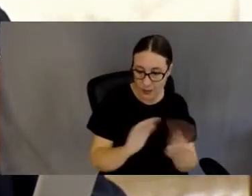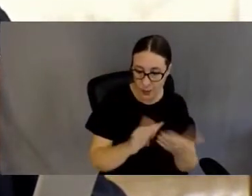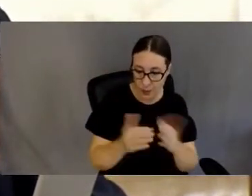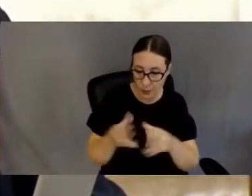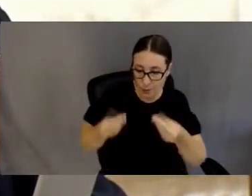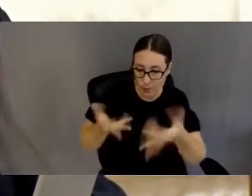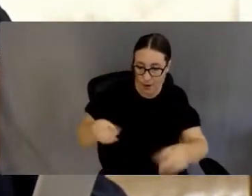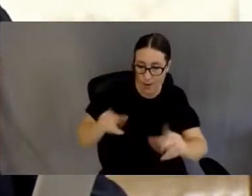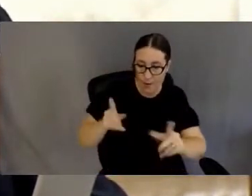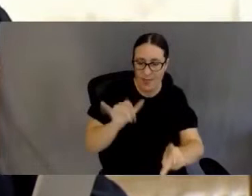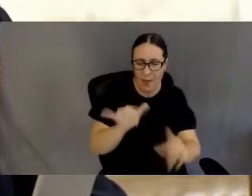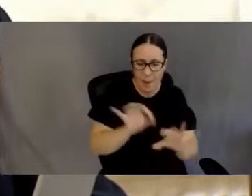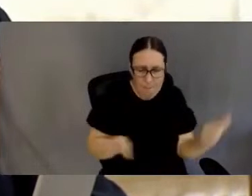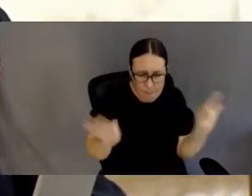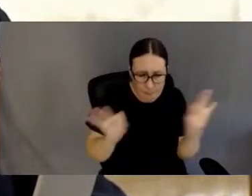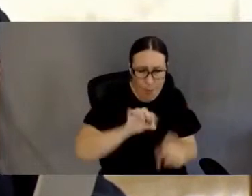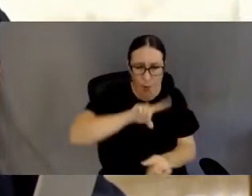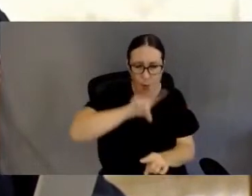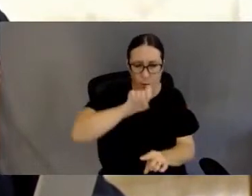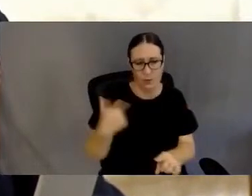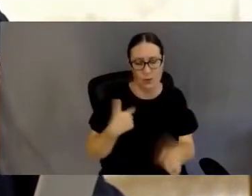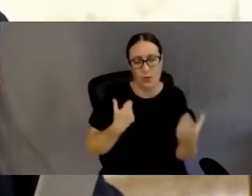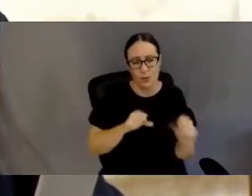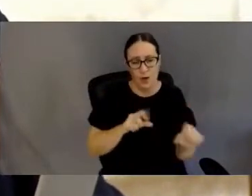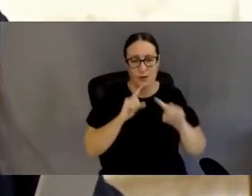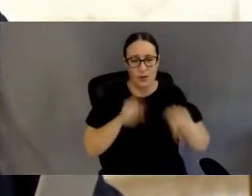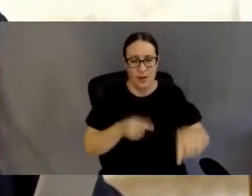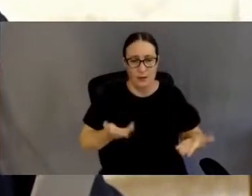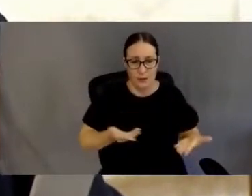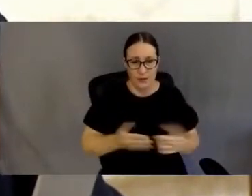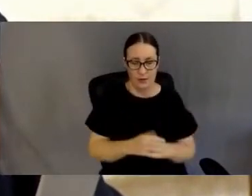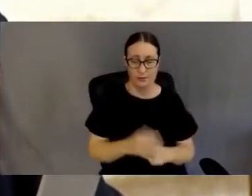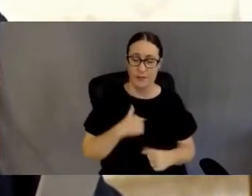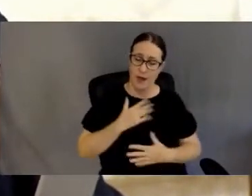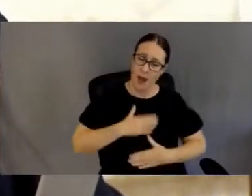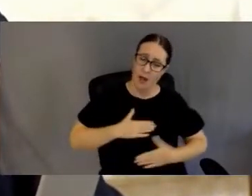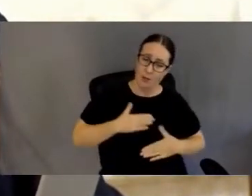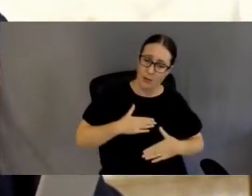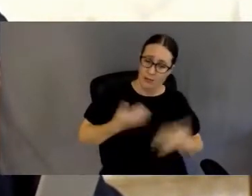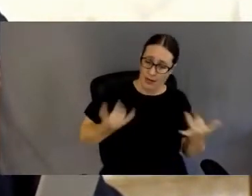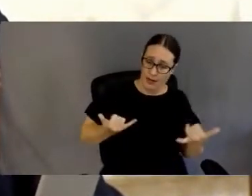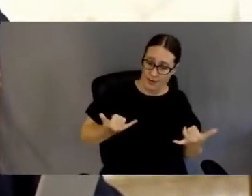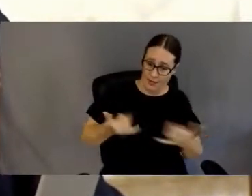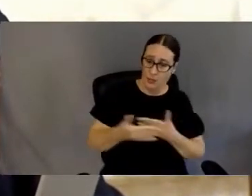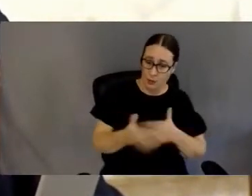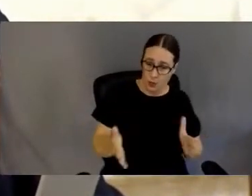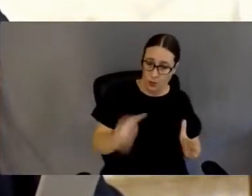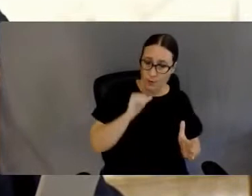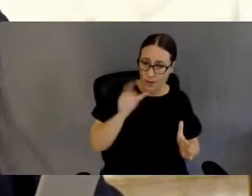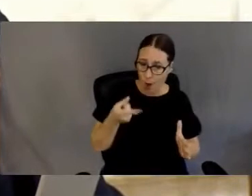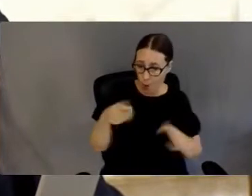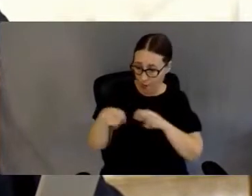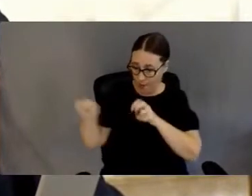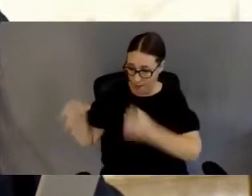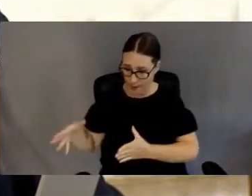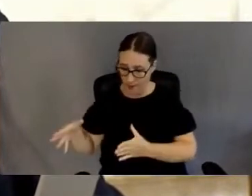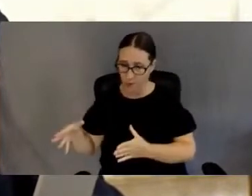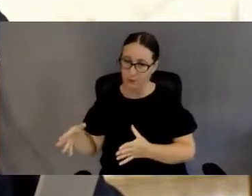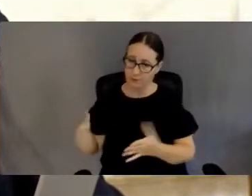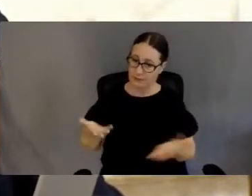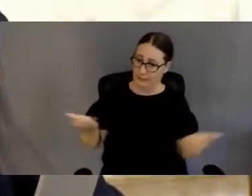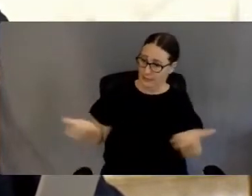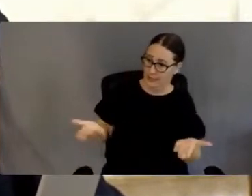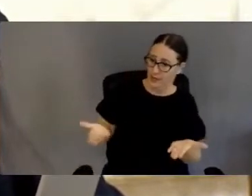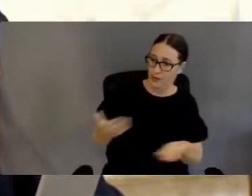question that we're trying to answer here. And I appreciate the fact that in this room, not on this panel, but in this room, is gathered some of